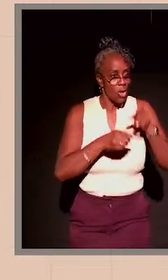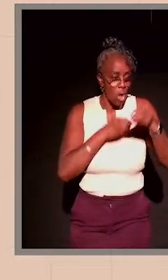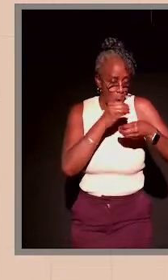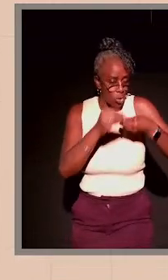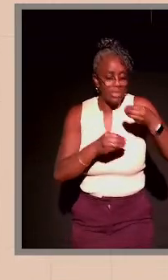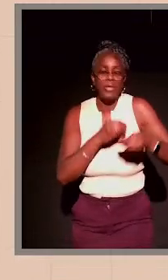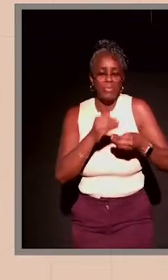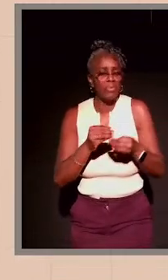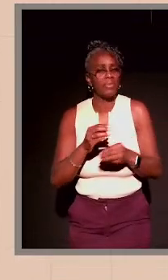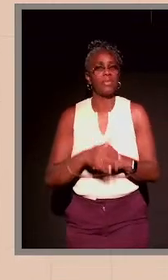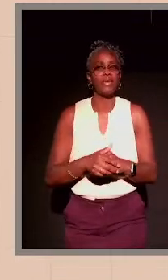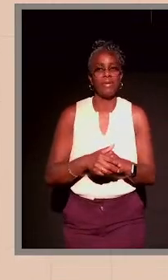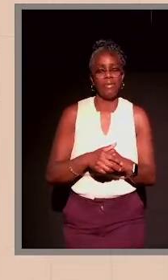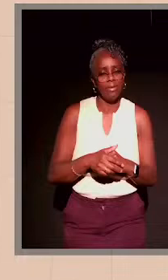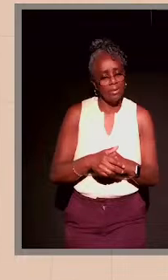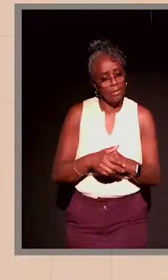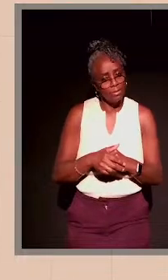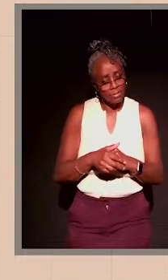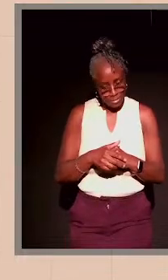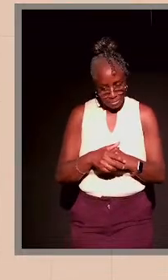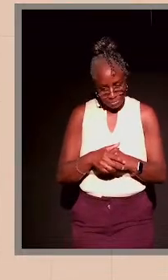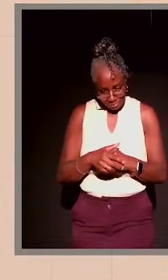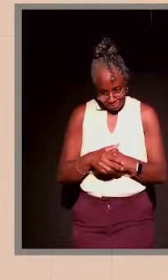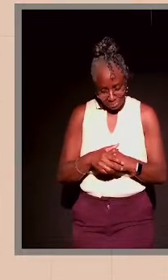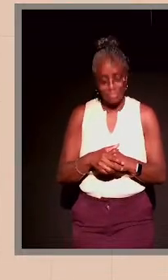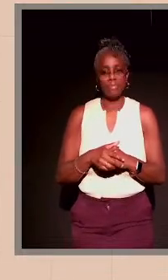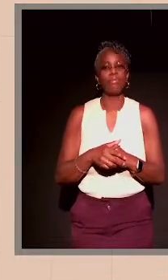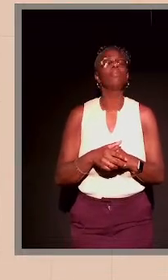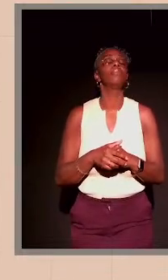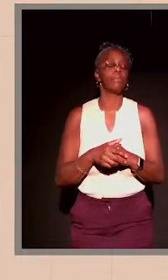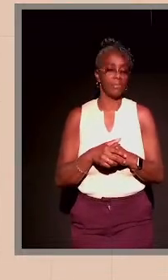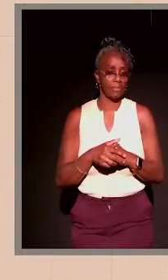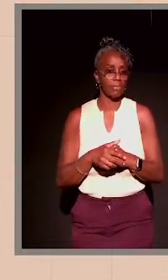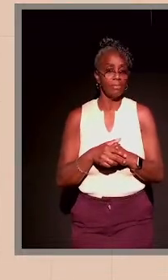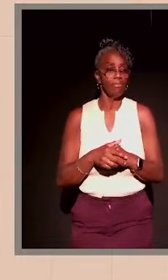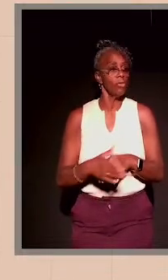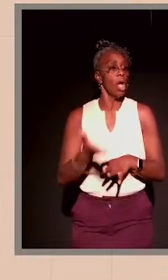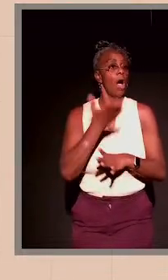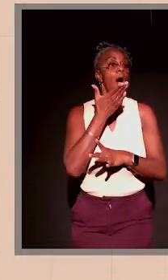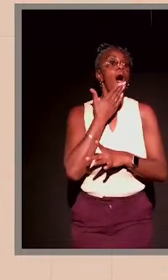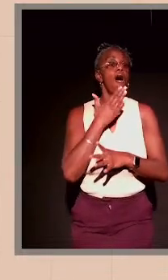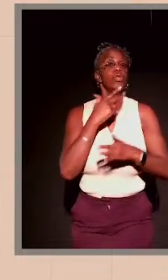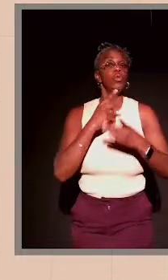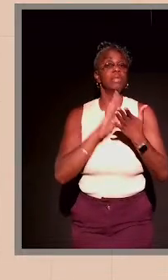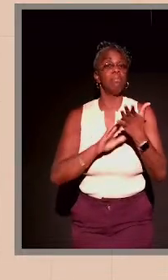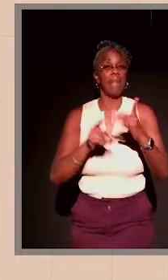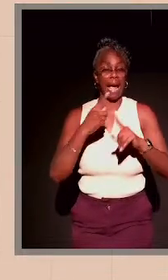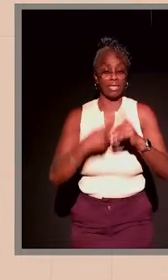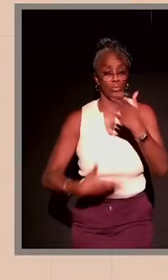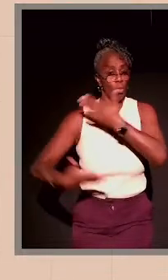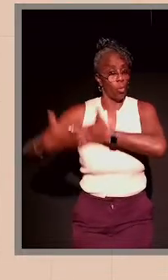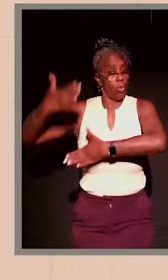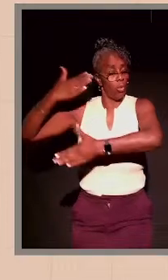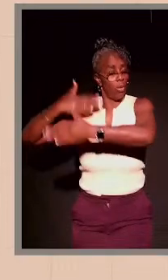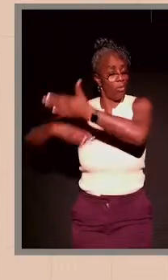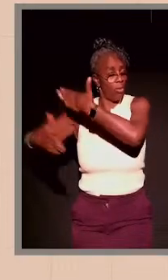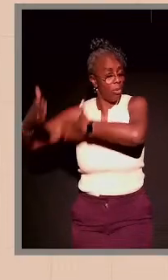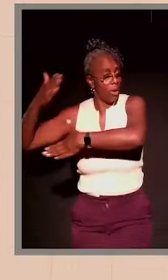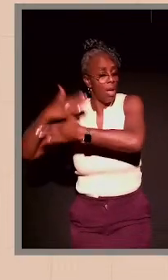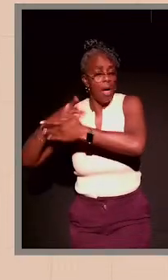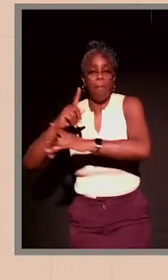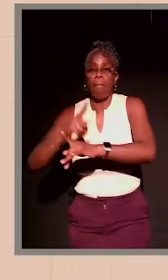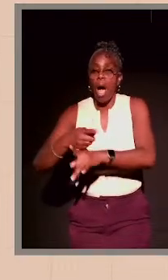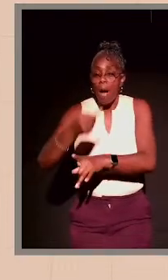I used MAX, and from the very beginning, I tried to be mindful